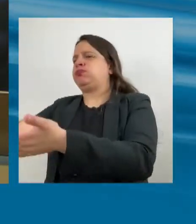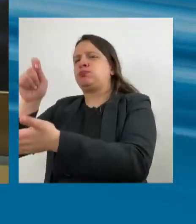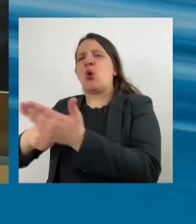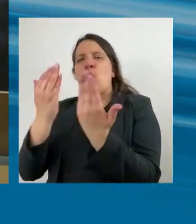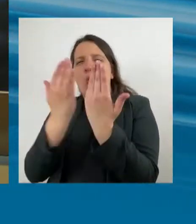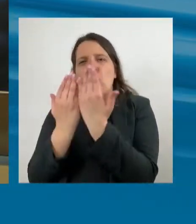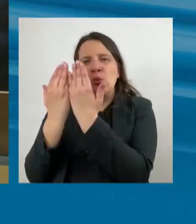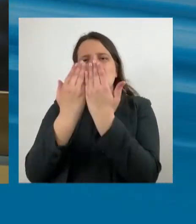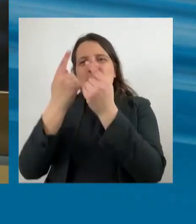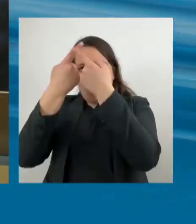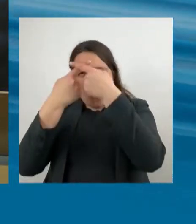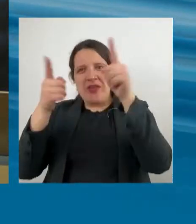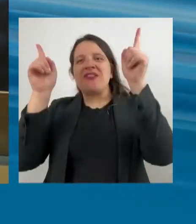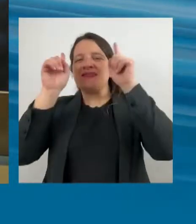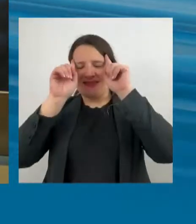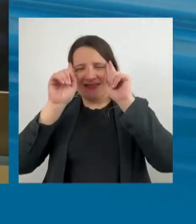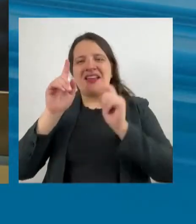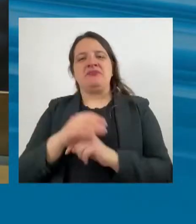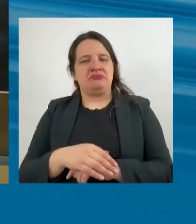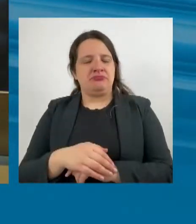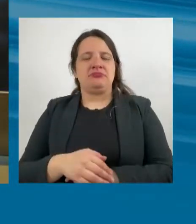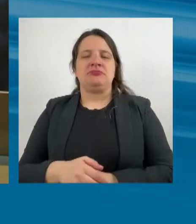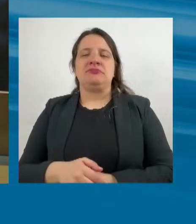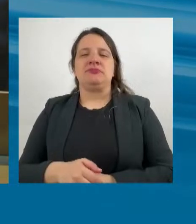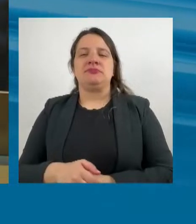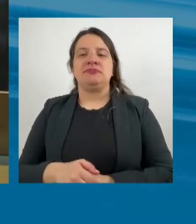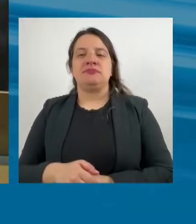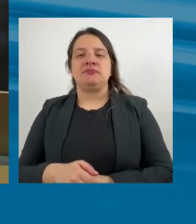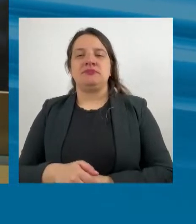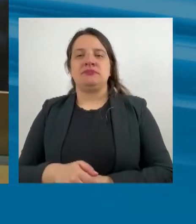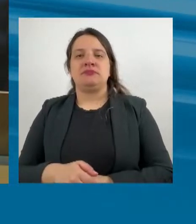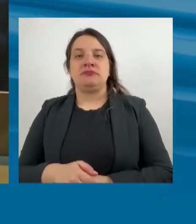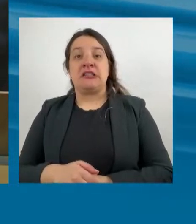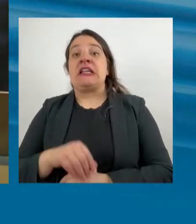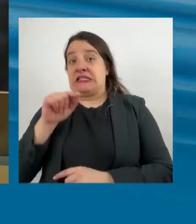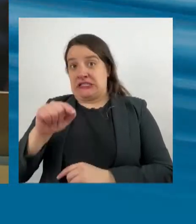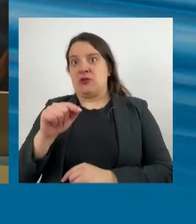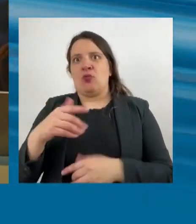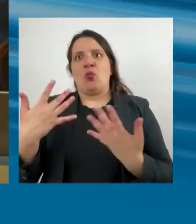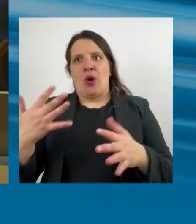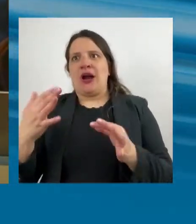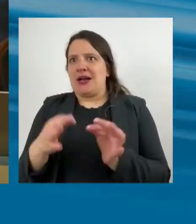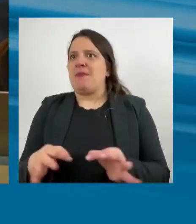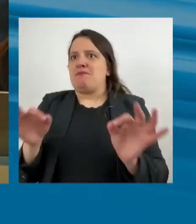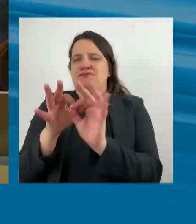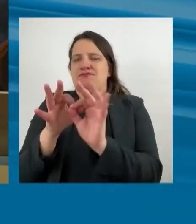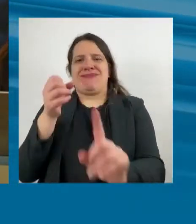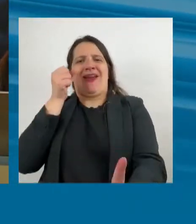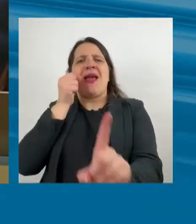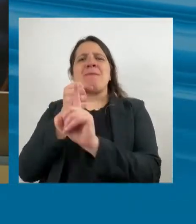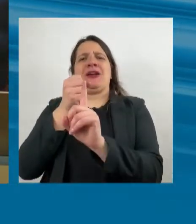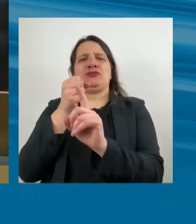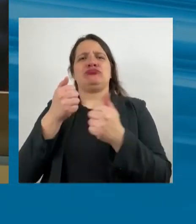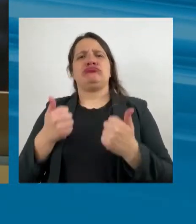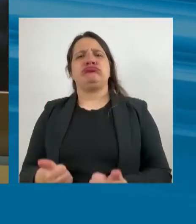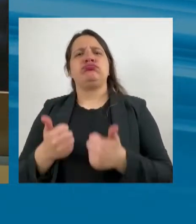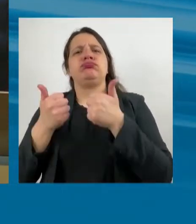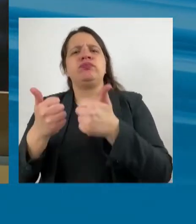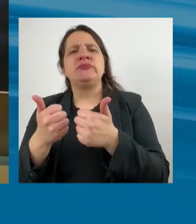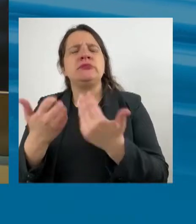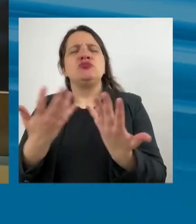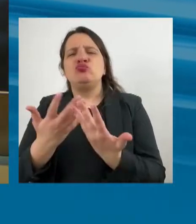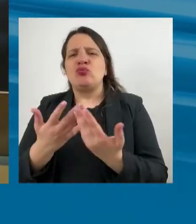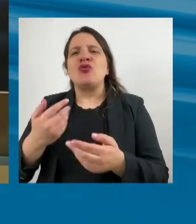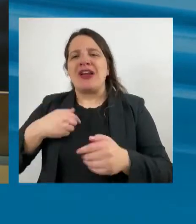most registrations in higher education institutions. That has had a huge impact